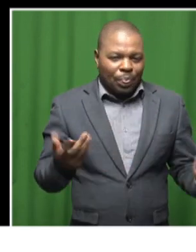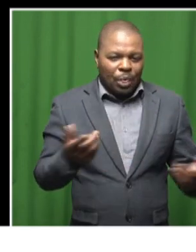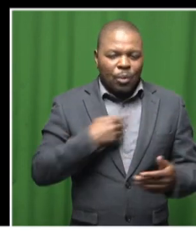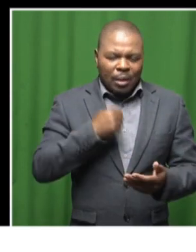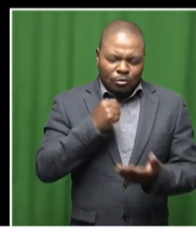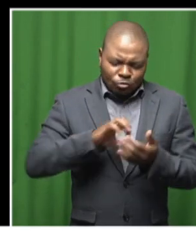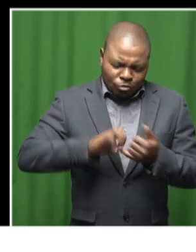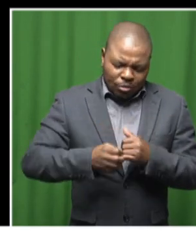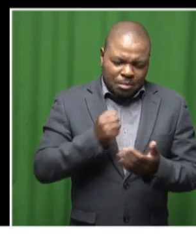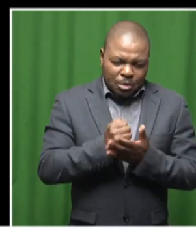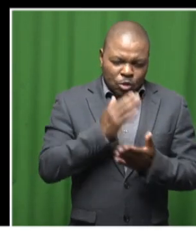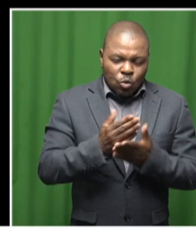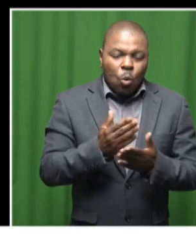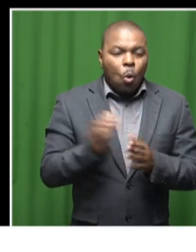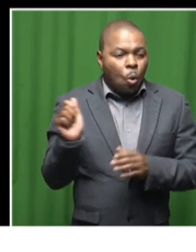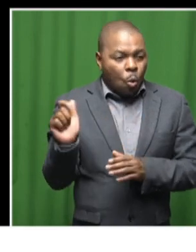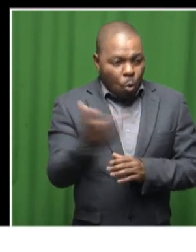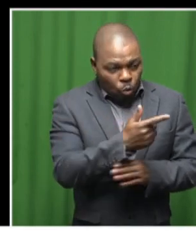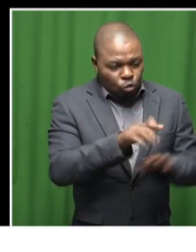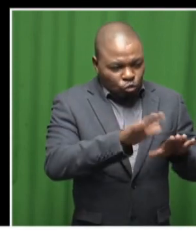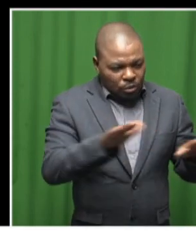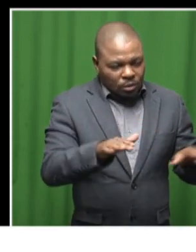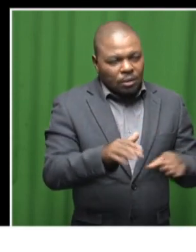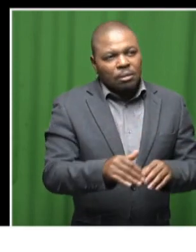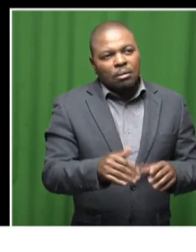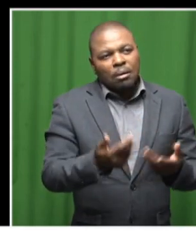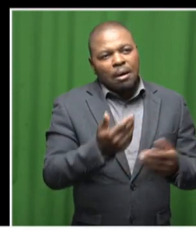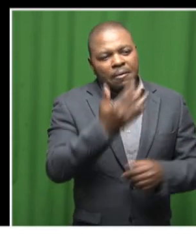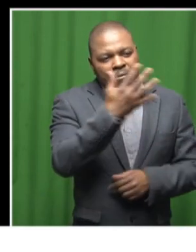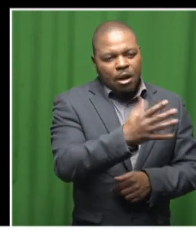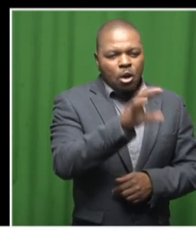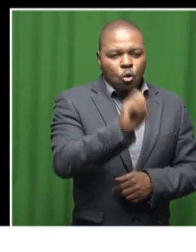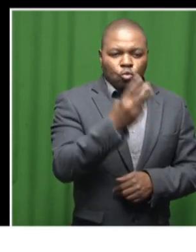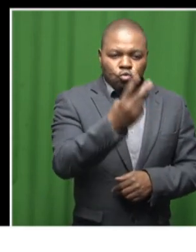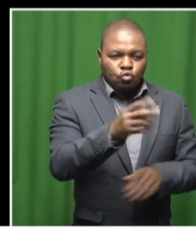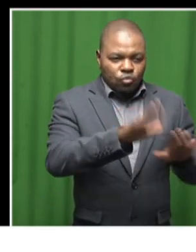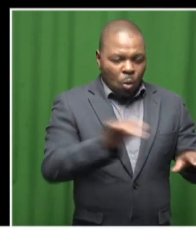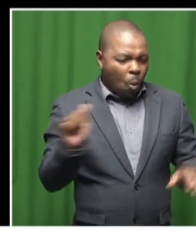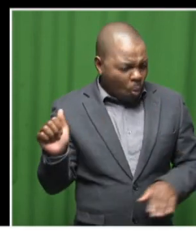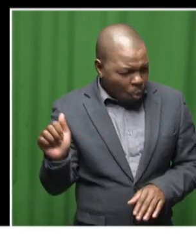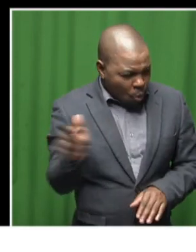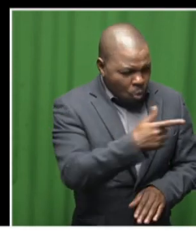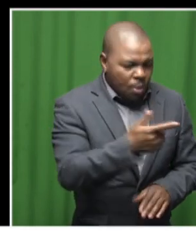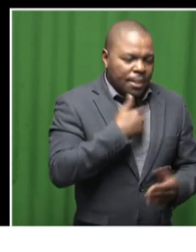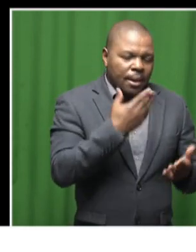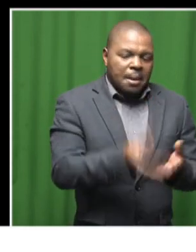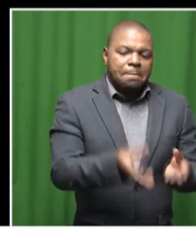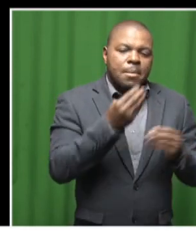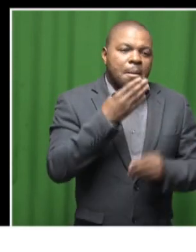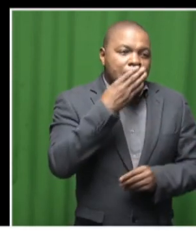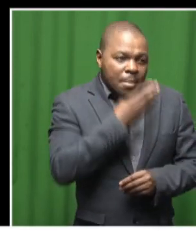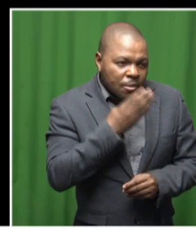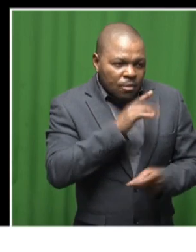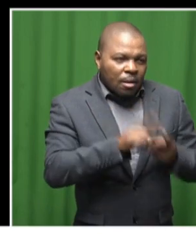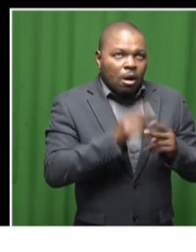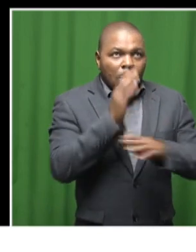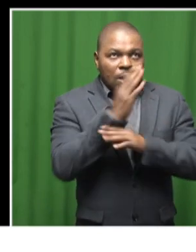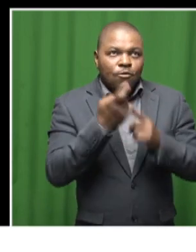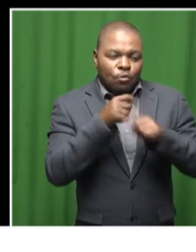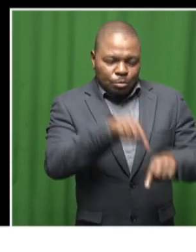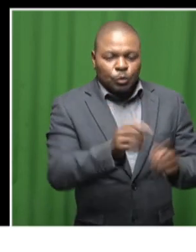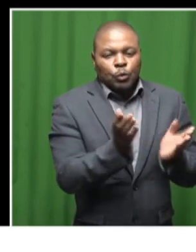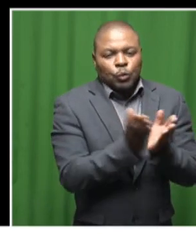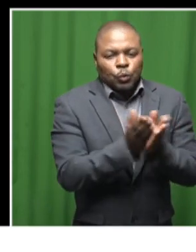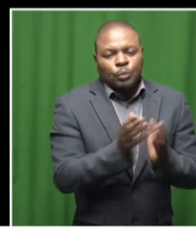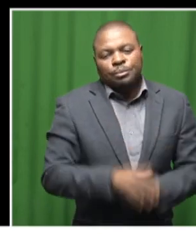the children of the school, all 502 of them, are able to actually get their breakfast and their lunch from the school.